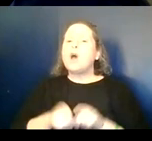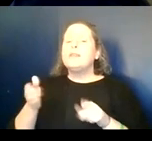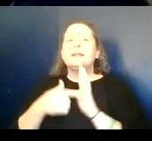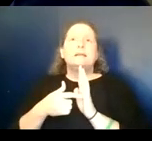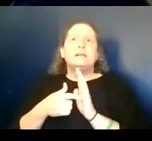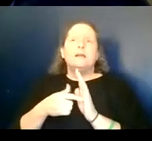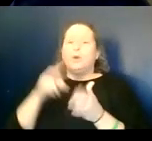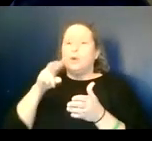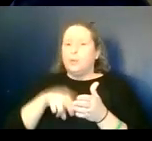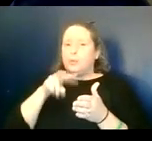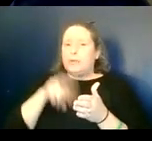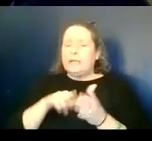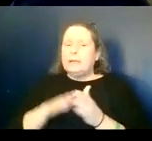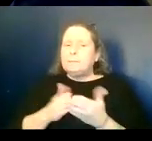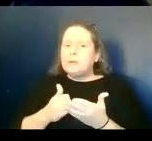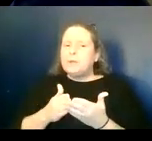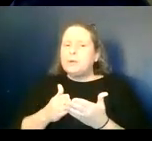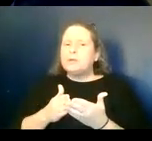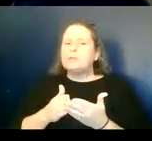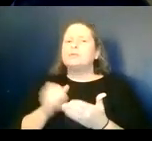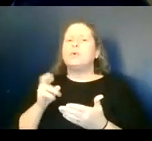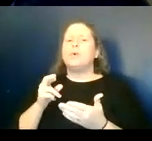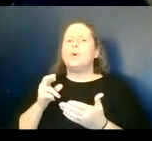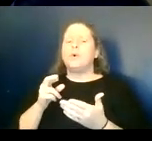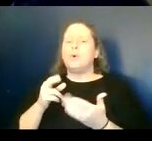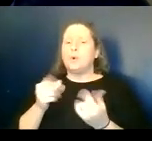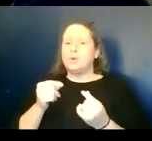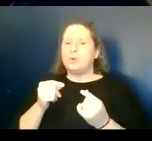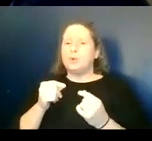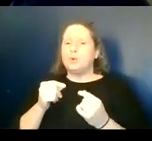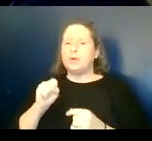reading books or doing surveys